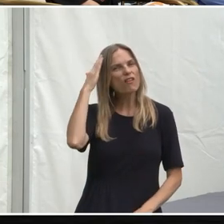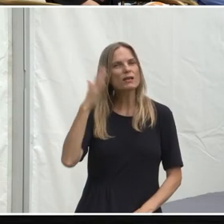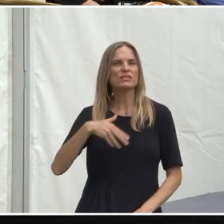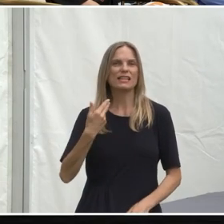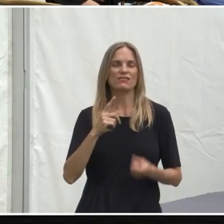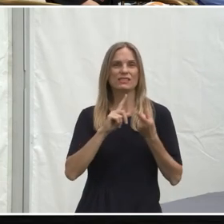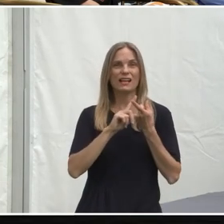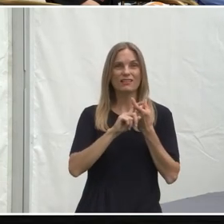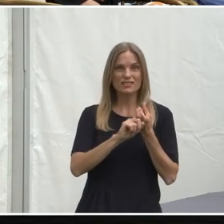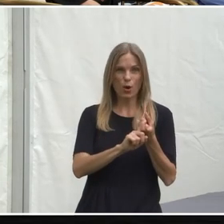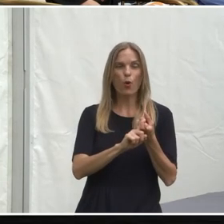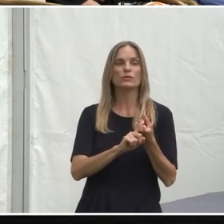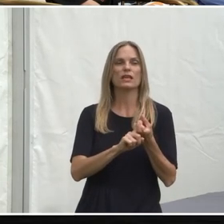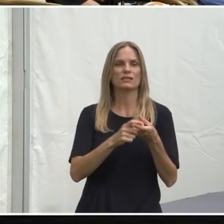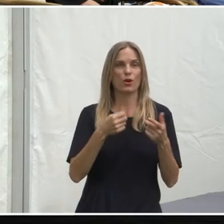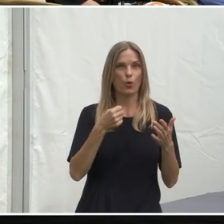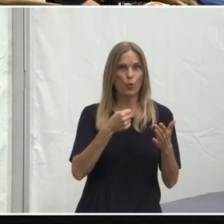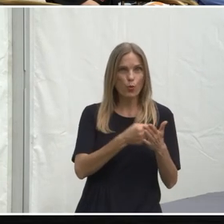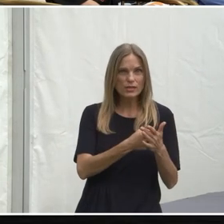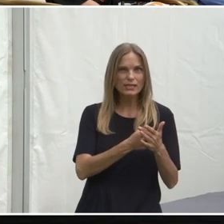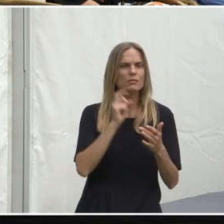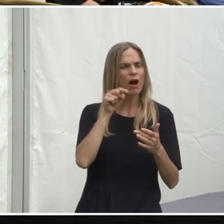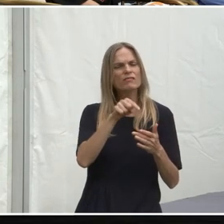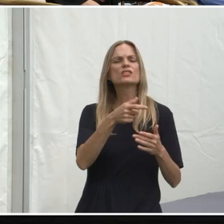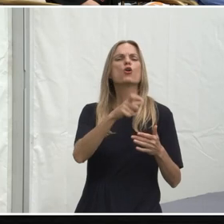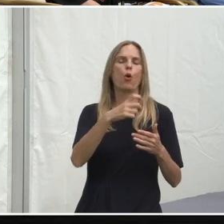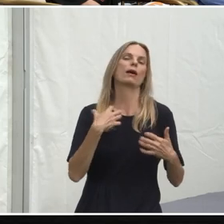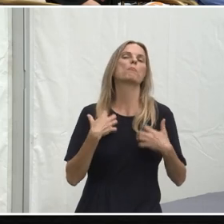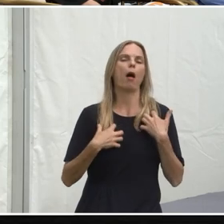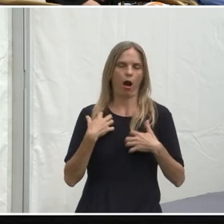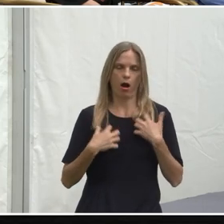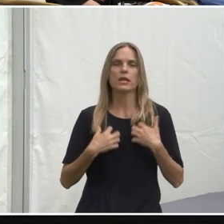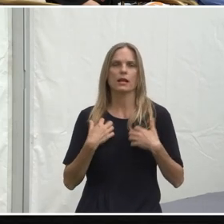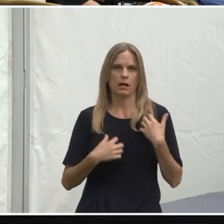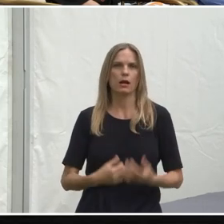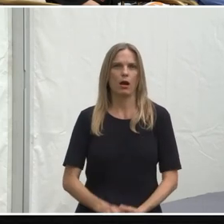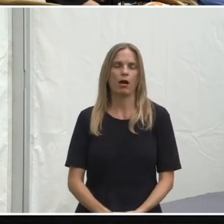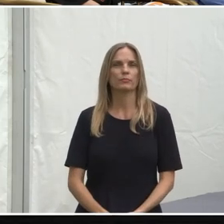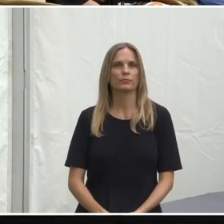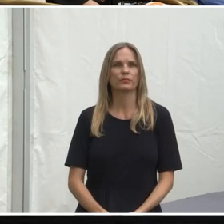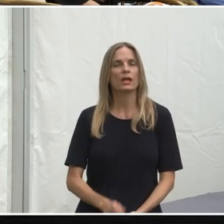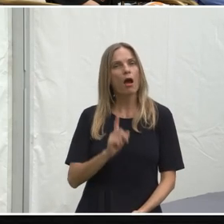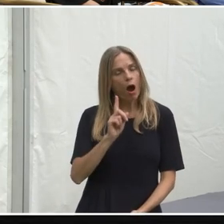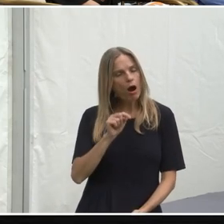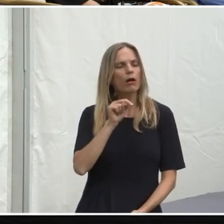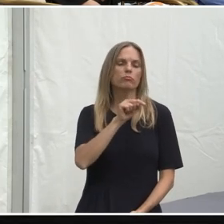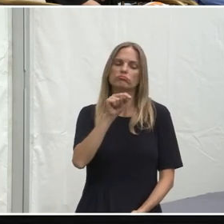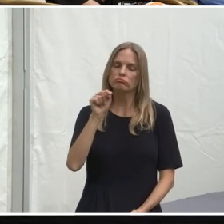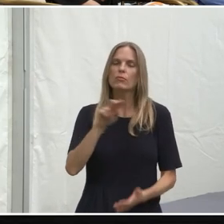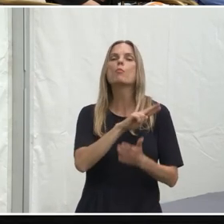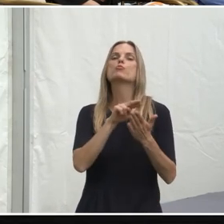that it's at, I would agree with you that it is a moral panic. It's there are issues,